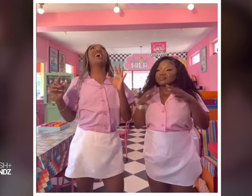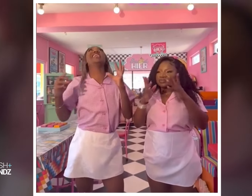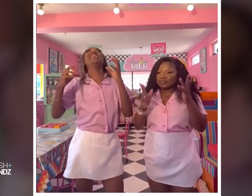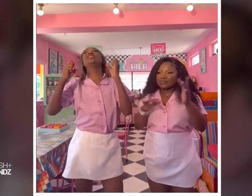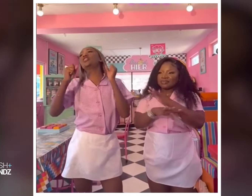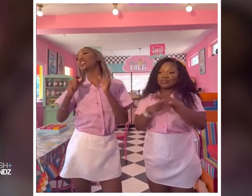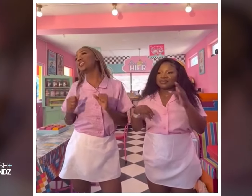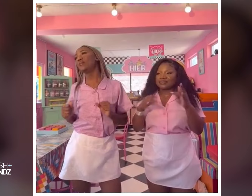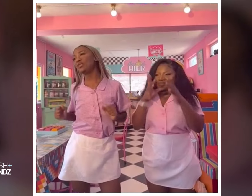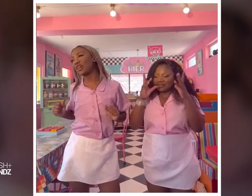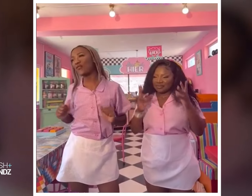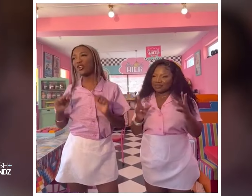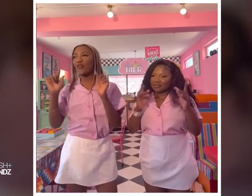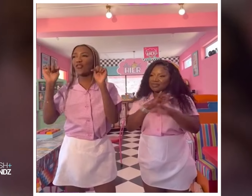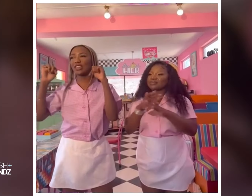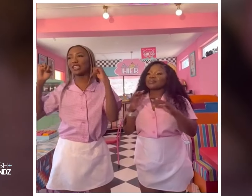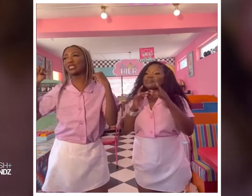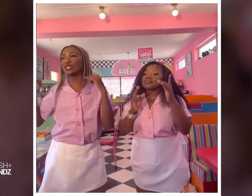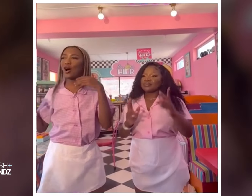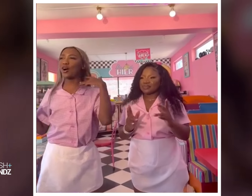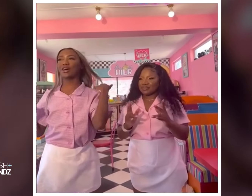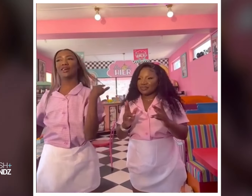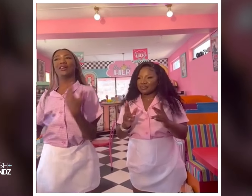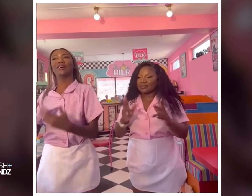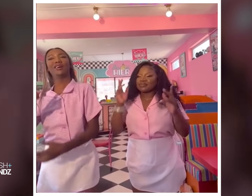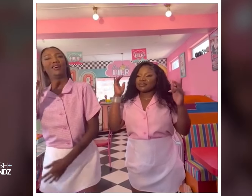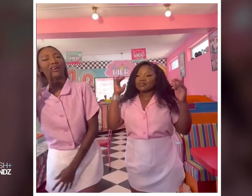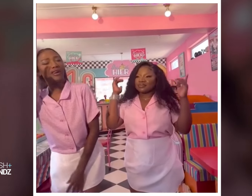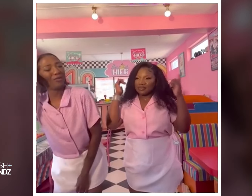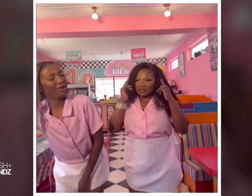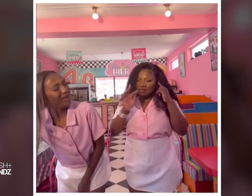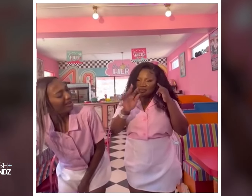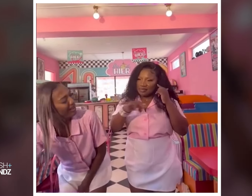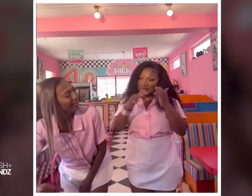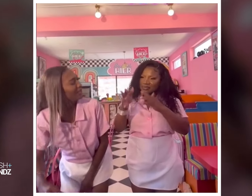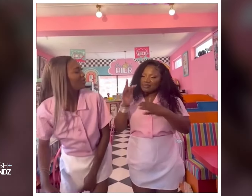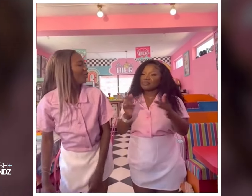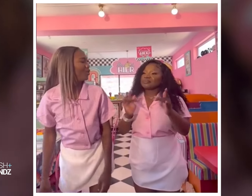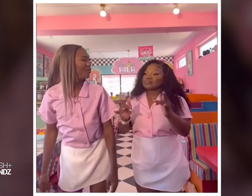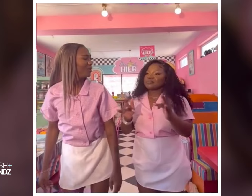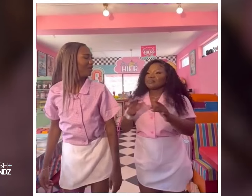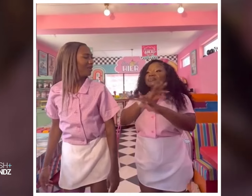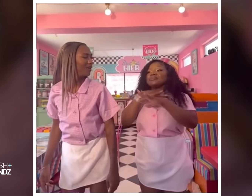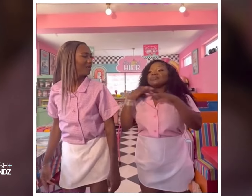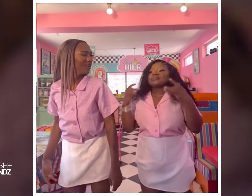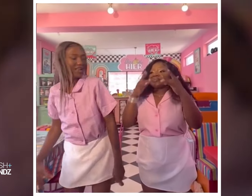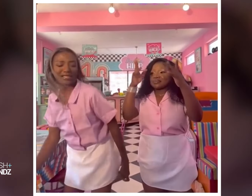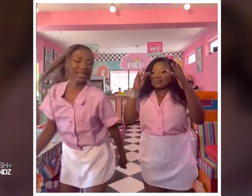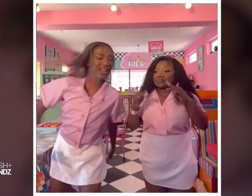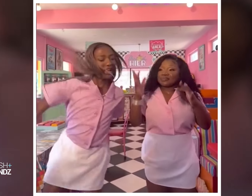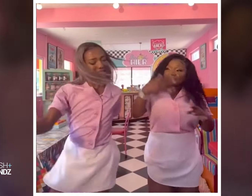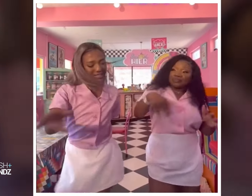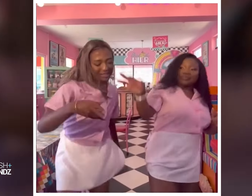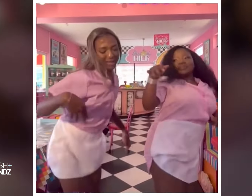during the filming of her latest music video where she was perceived as mocking sign language and this caused a strong response